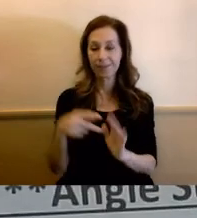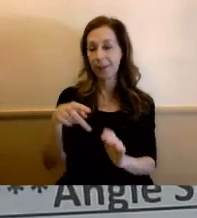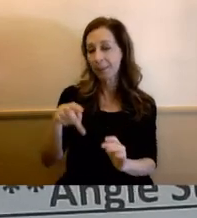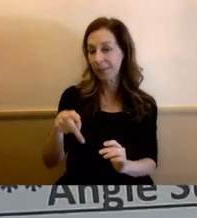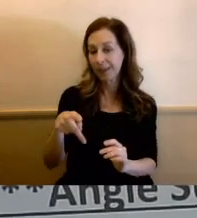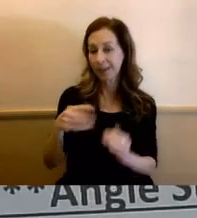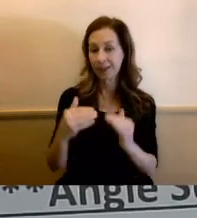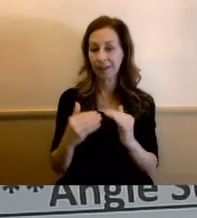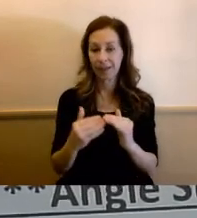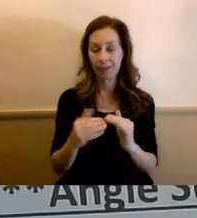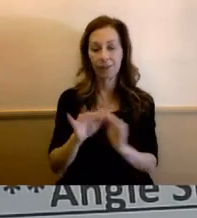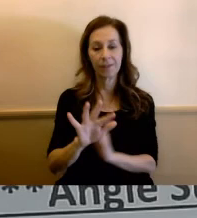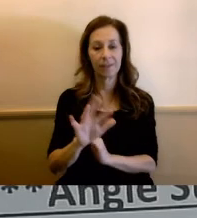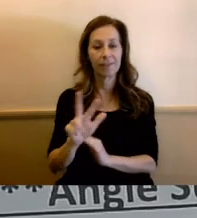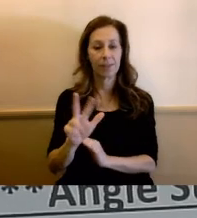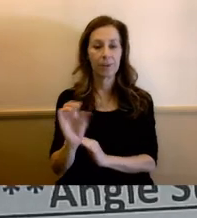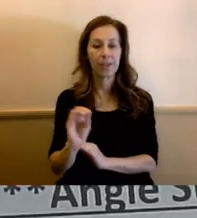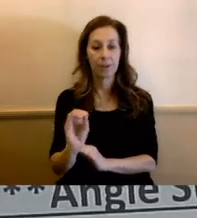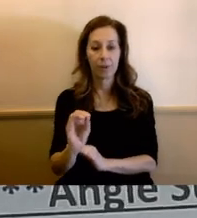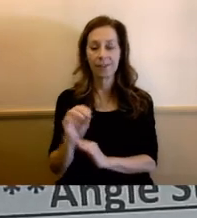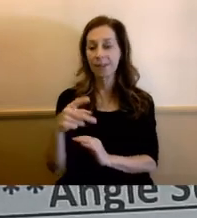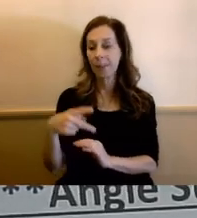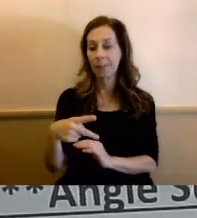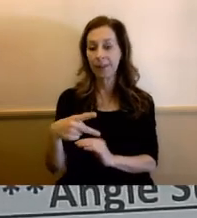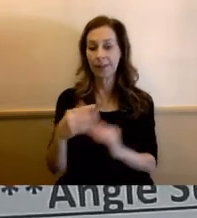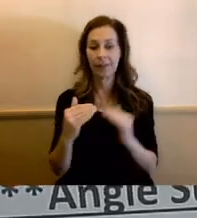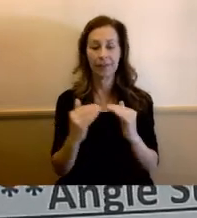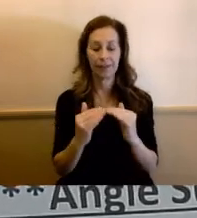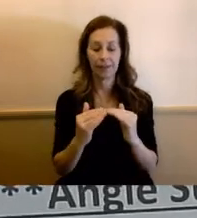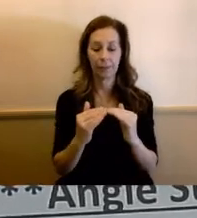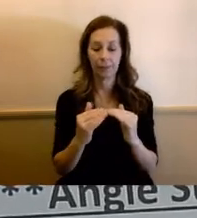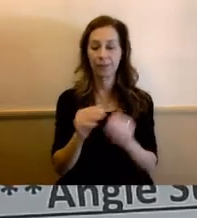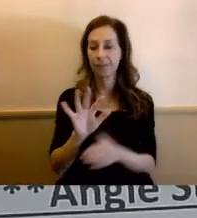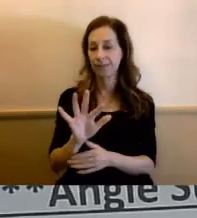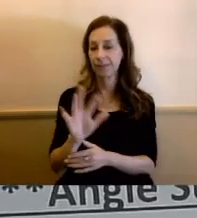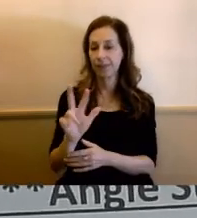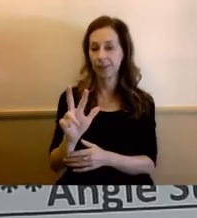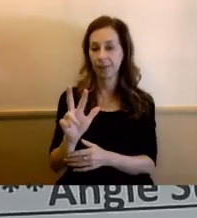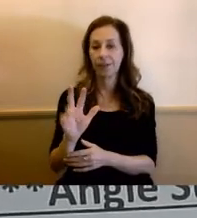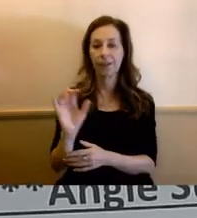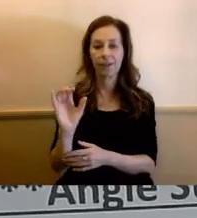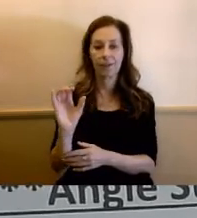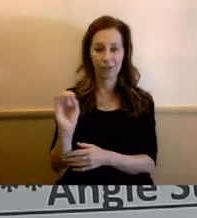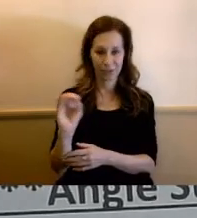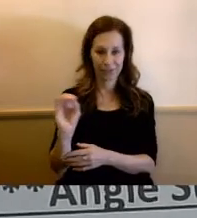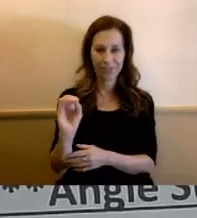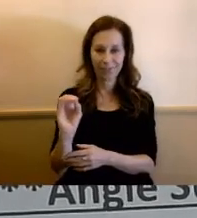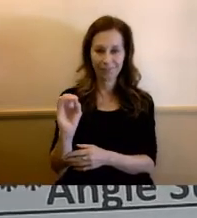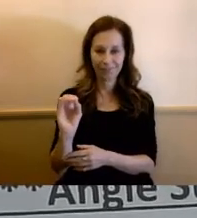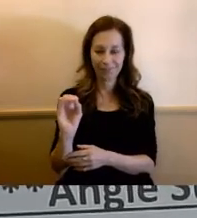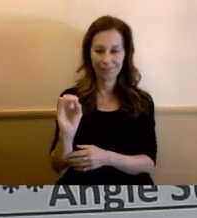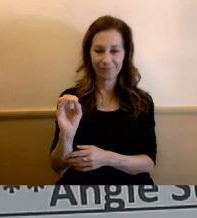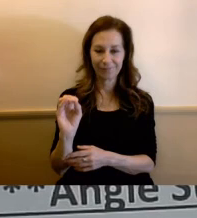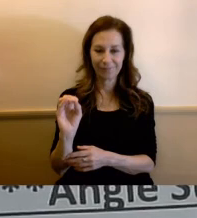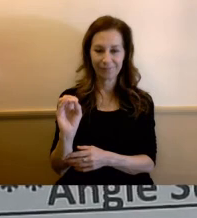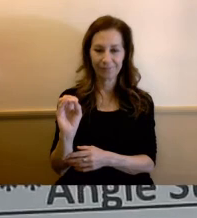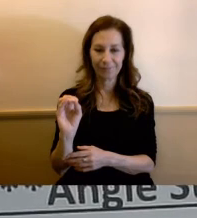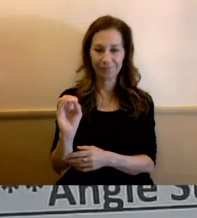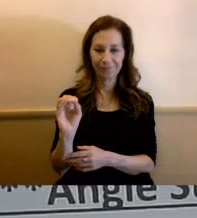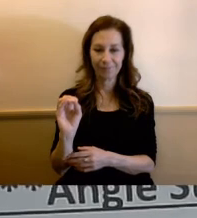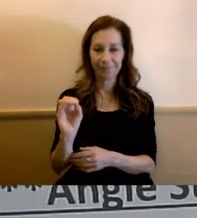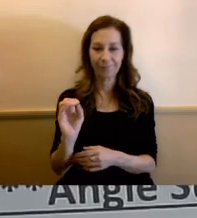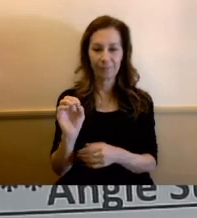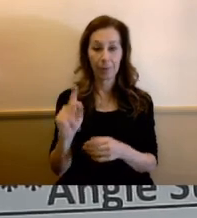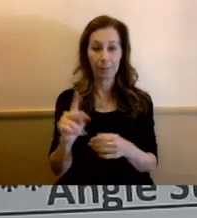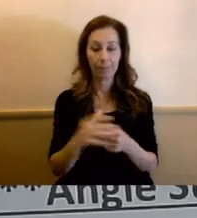53 degrees. So P equals 53 degrees. Okay.